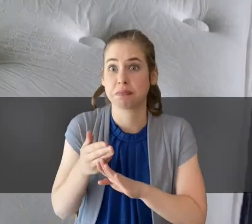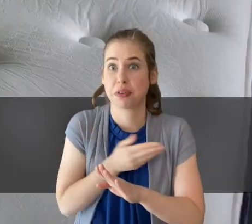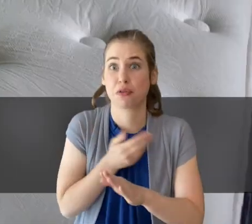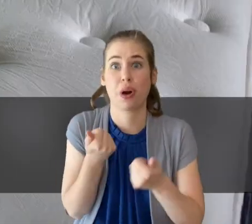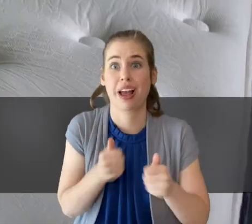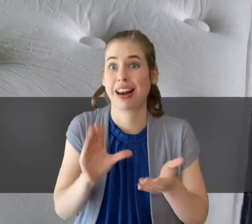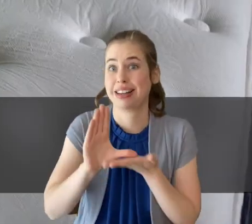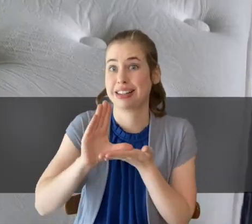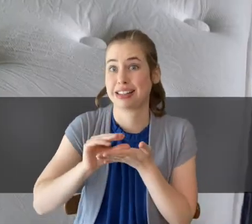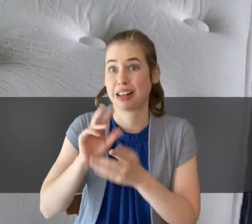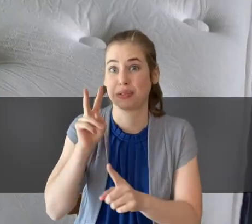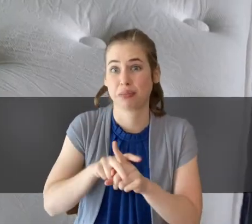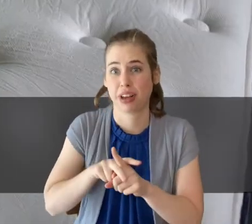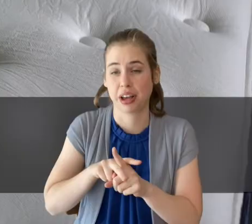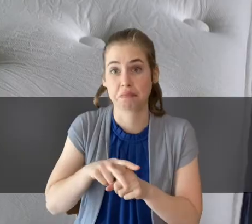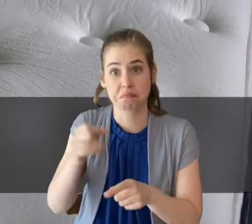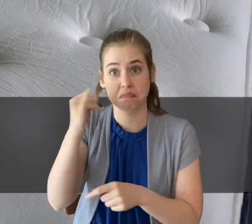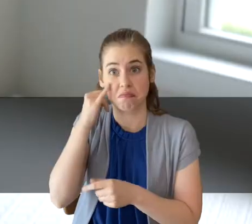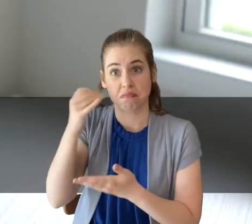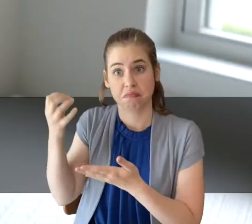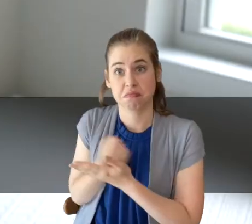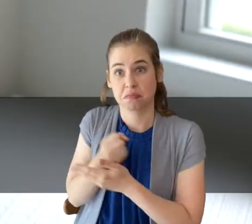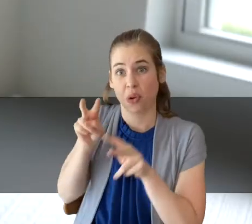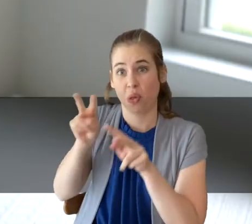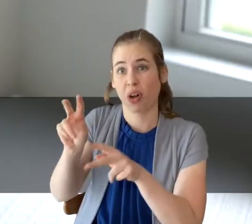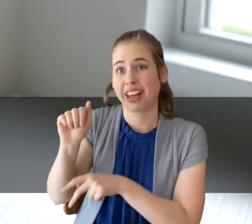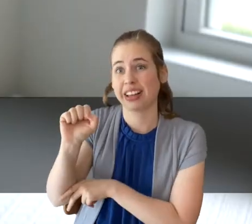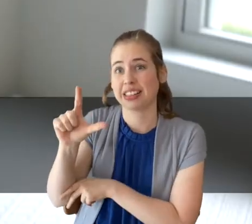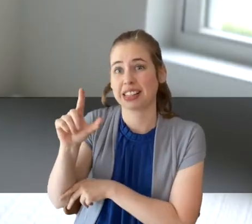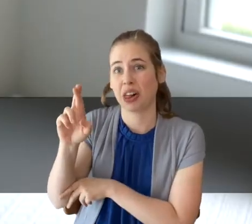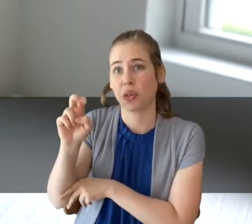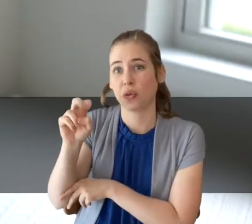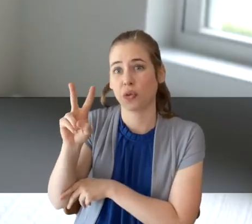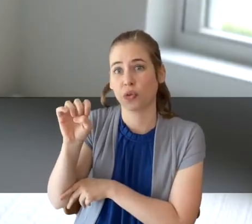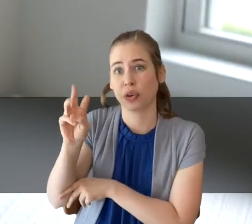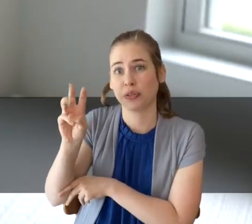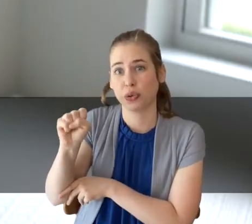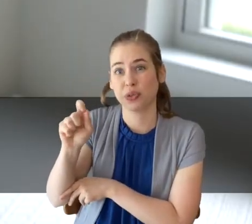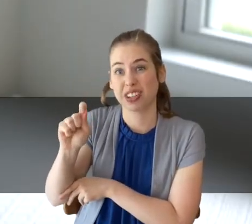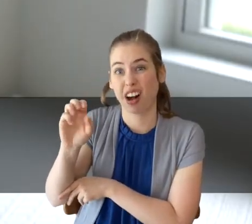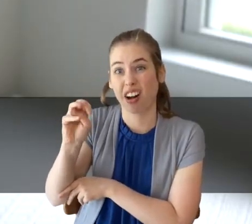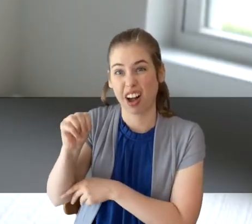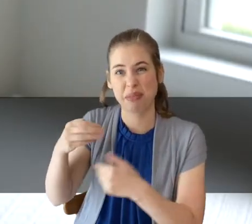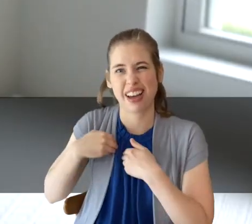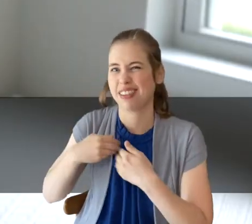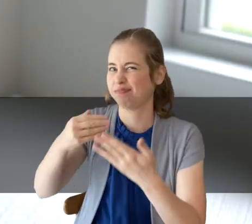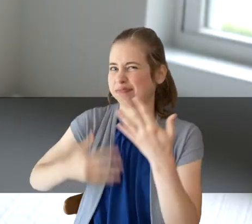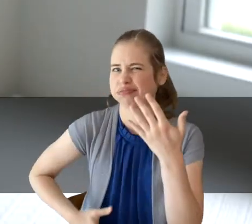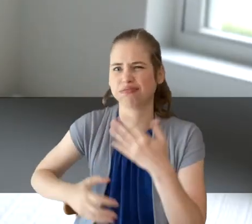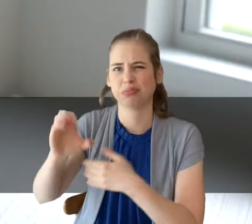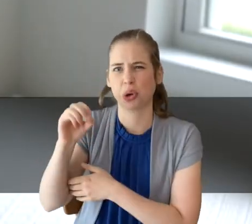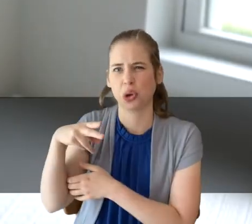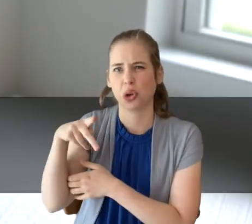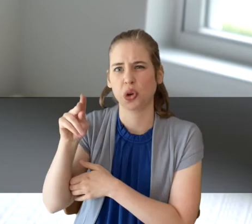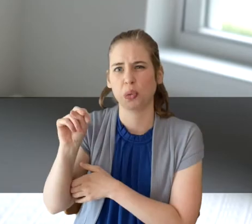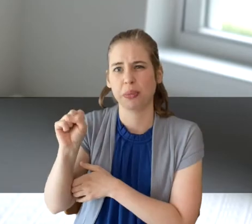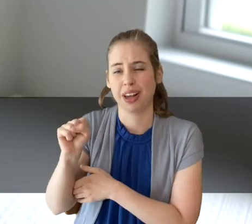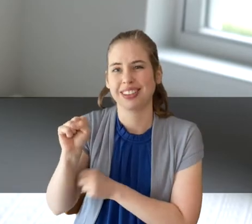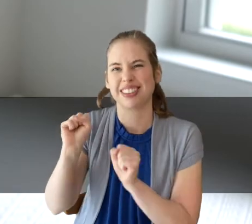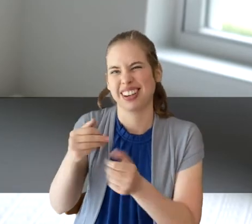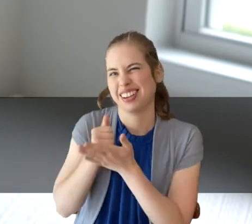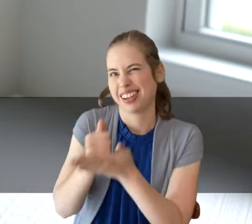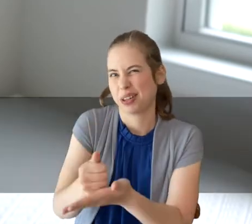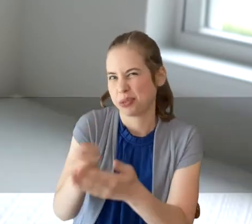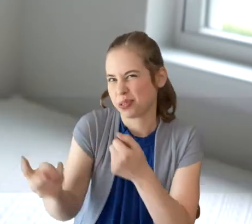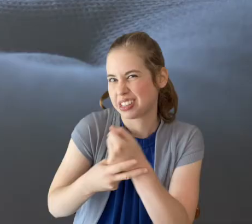$1,099. And this is before any discounts. If you head over to aslreviews.com, we'll have a full list of our coupons, so we could save you